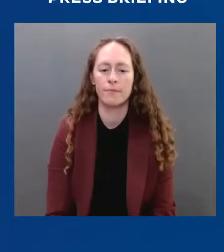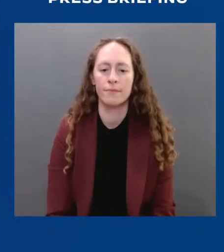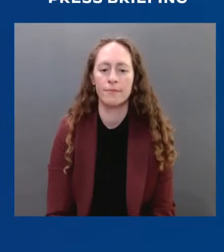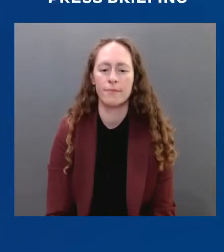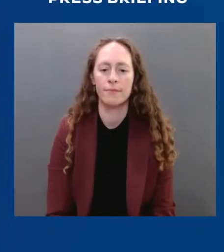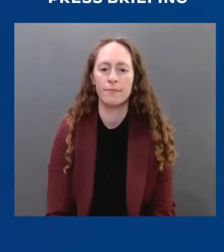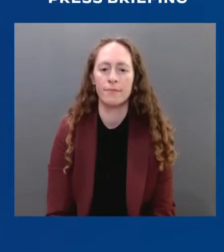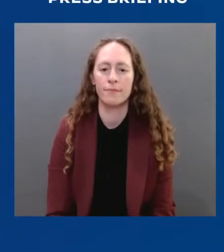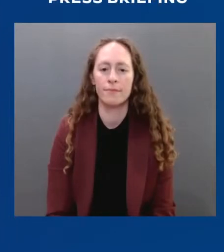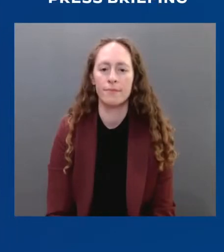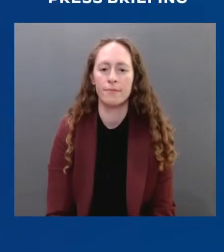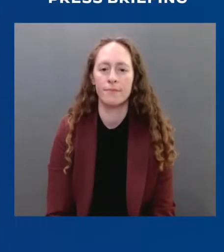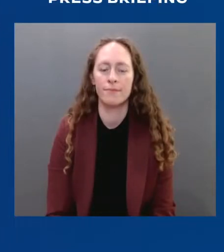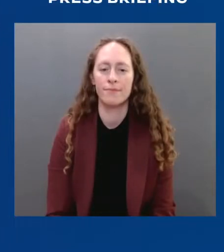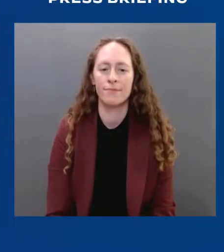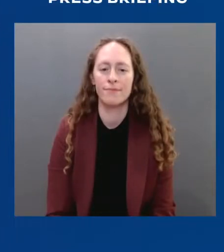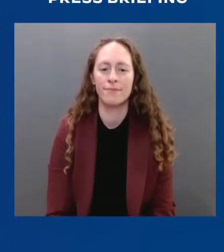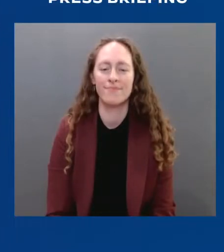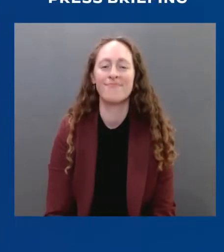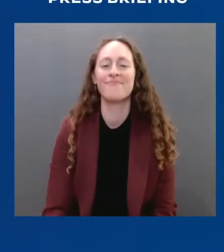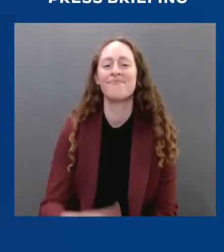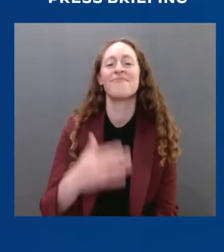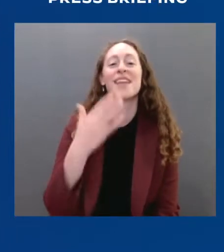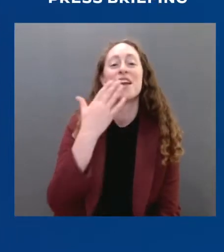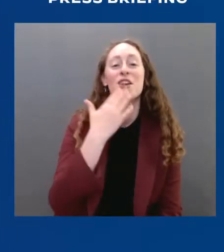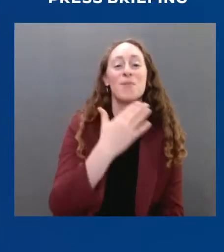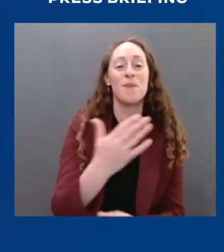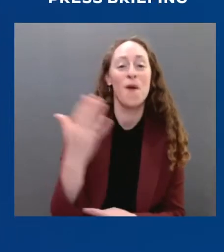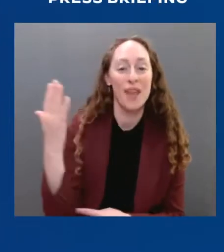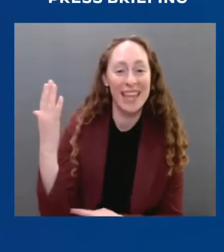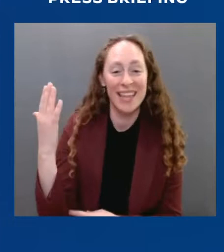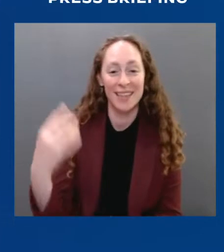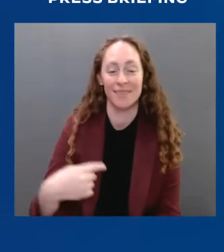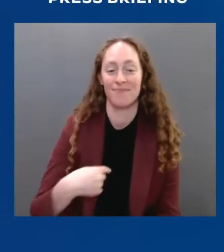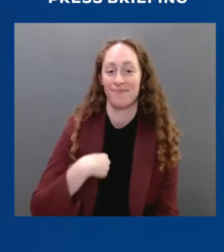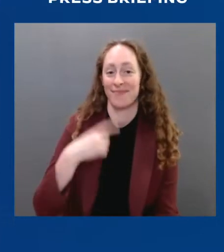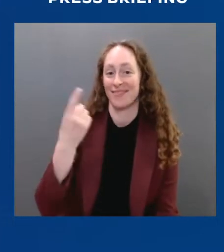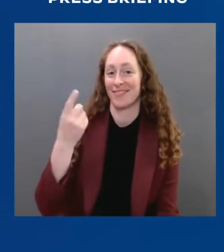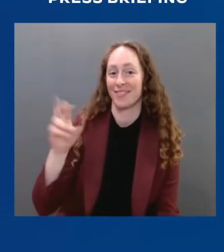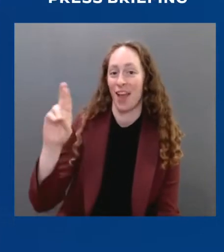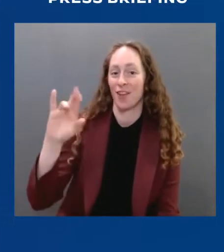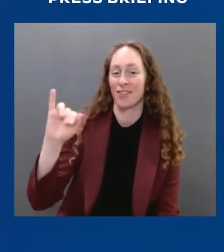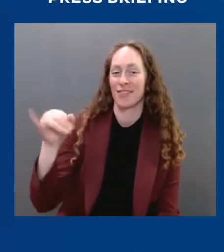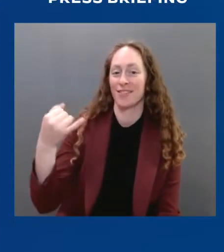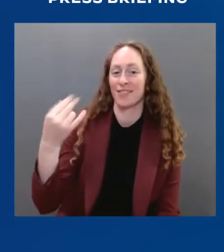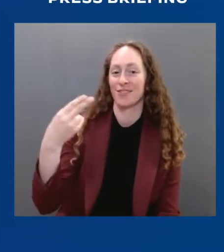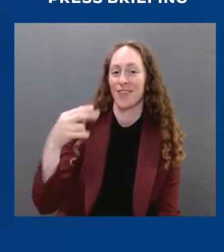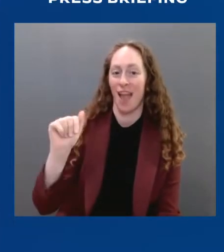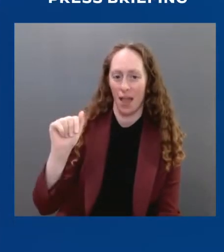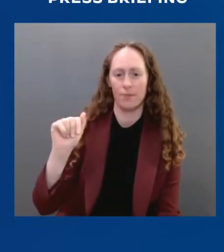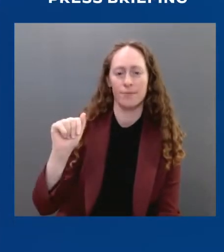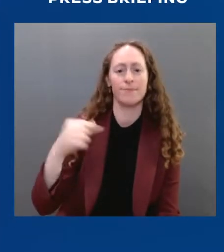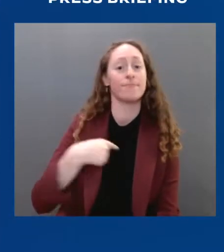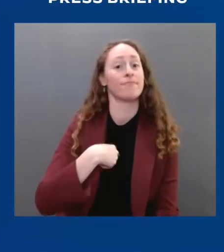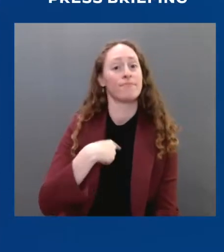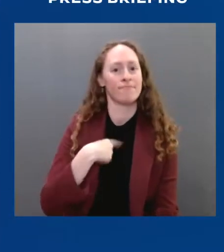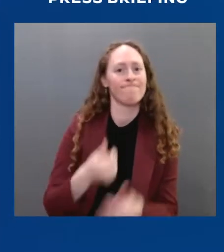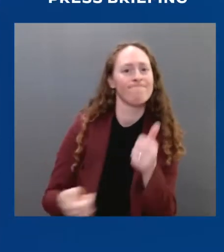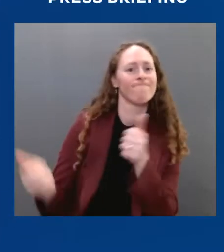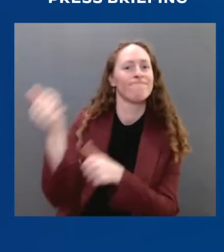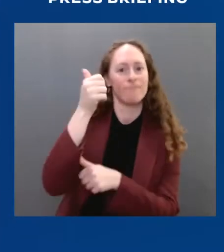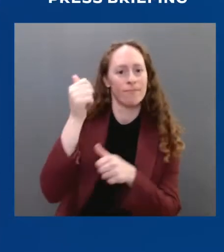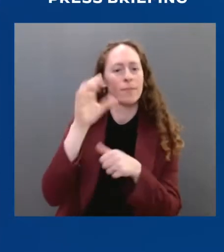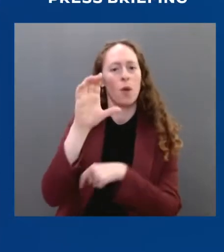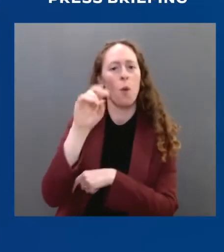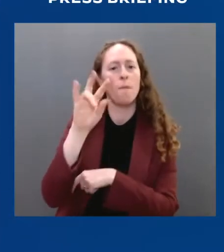Good morning, everybody. My name is Ashish Jha. I'm the COVID-19 response coordinator for the White House. Thank you for joining us this morning. I'm honored to be here by two